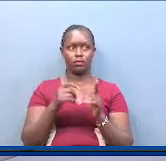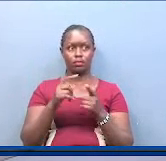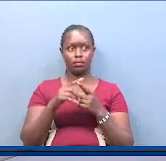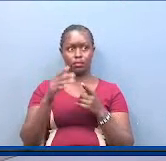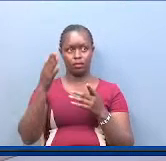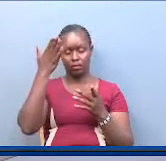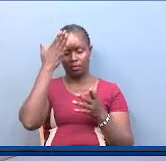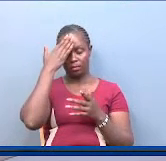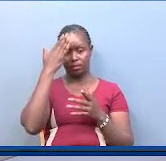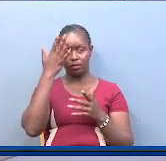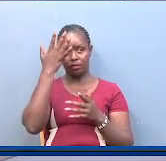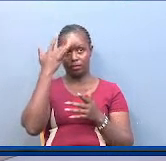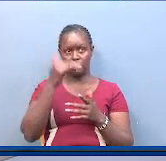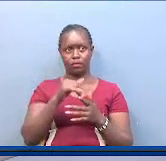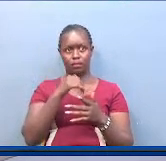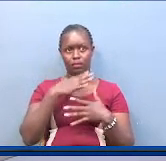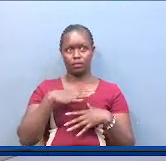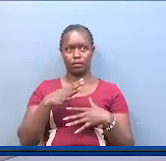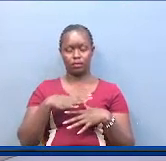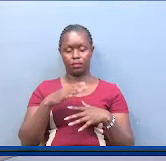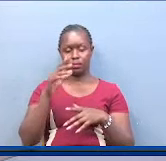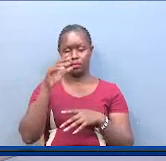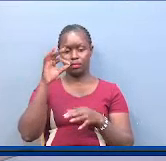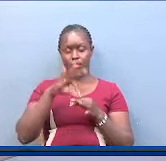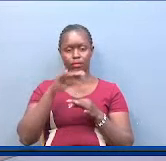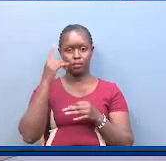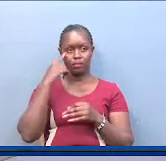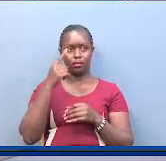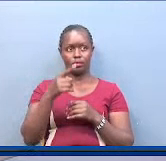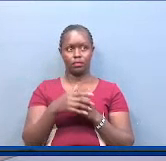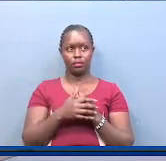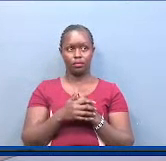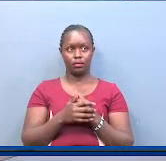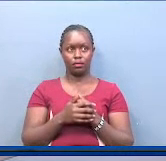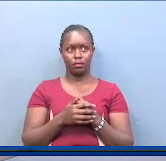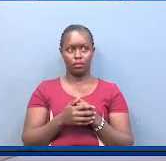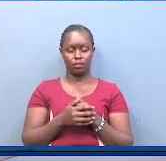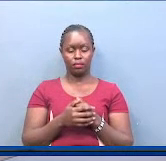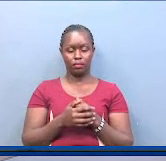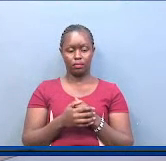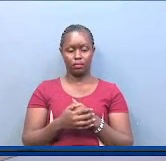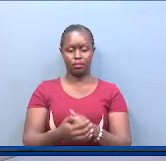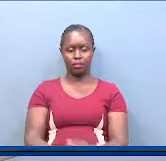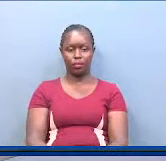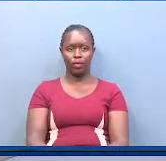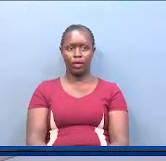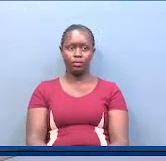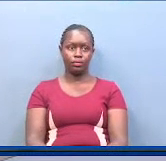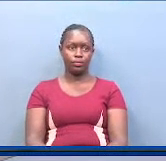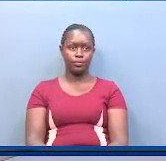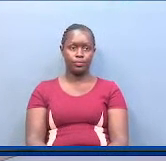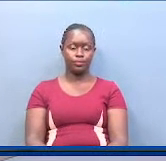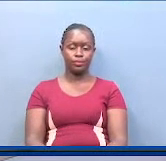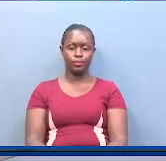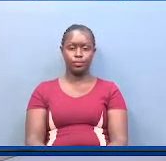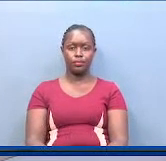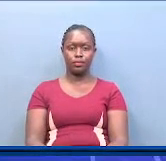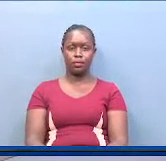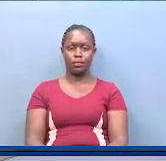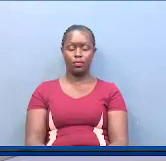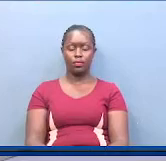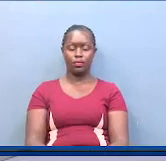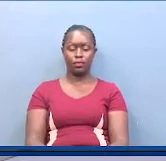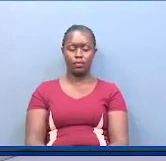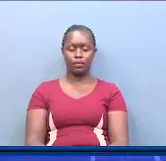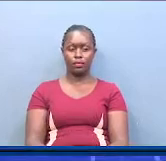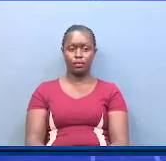know, why should the people of Kangema vote for you? Number one, as their member of parliament. Number one, among the seven contestants, I'm